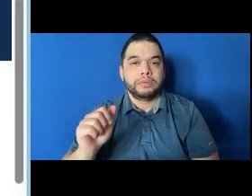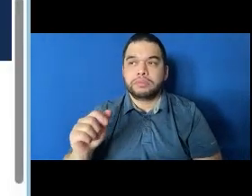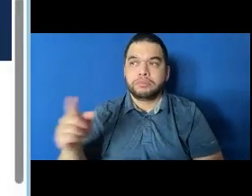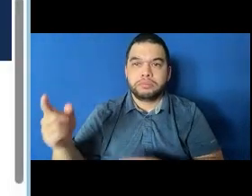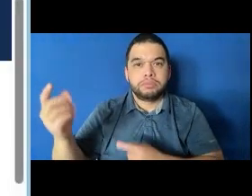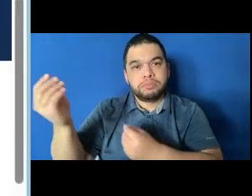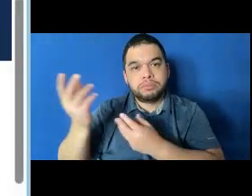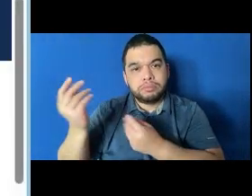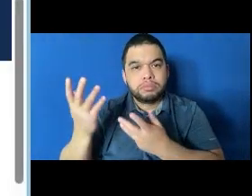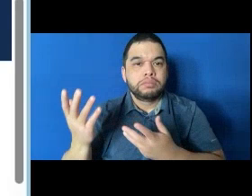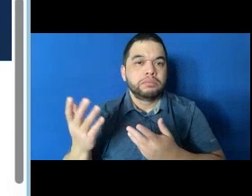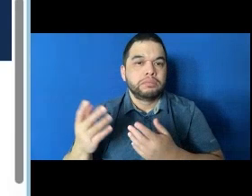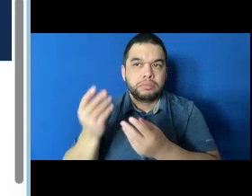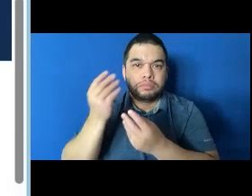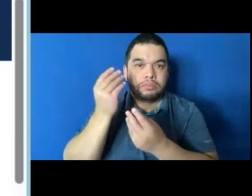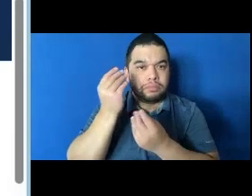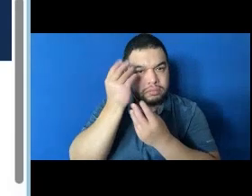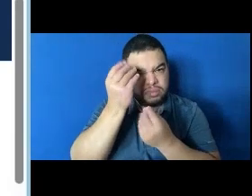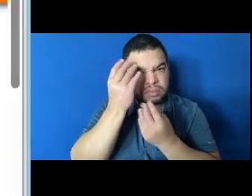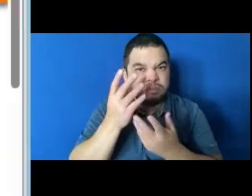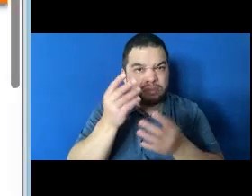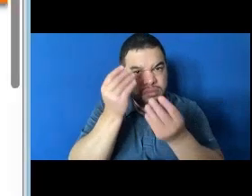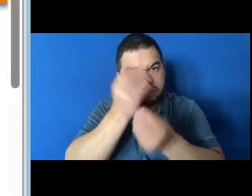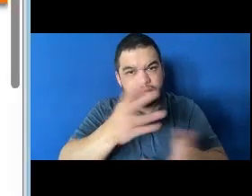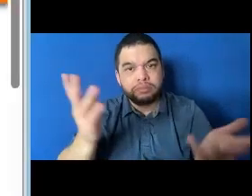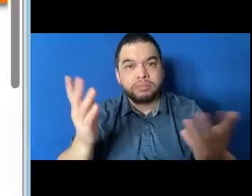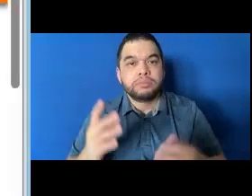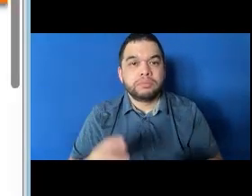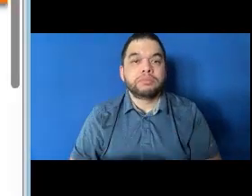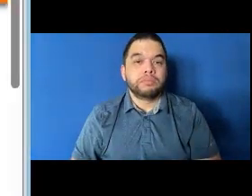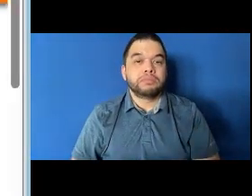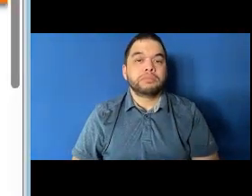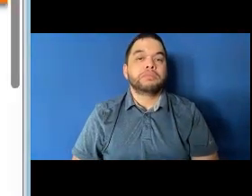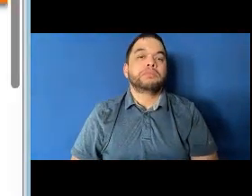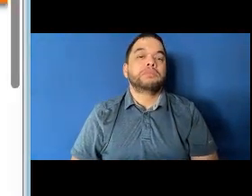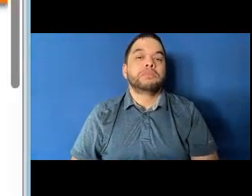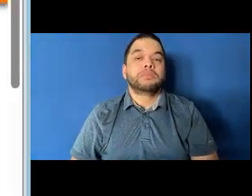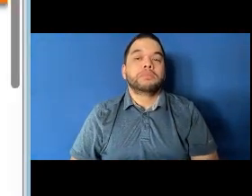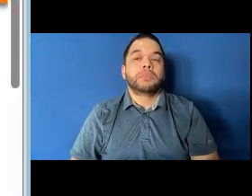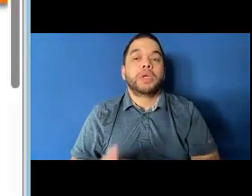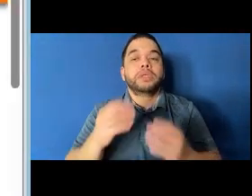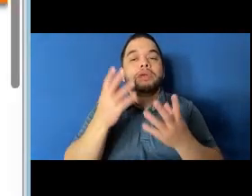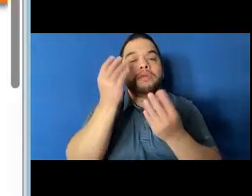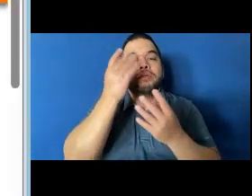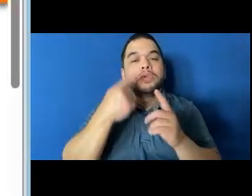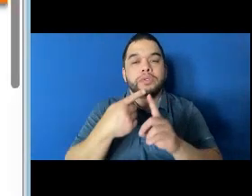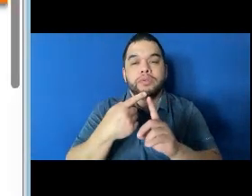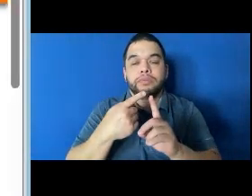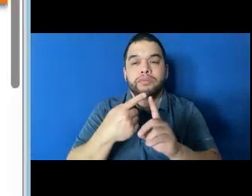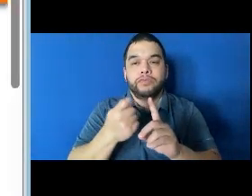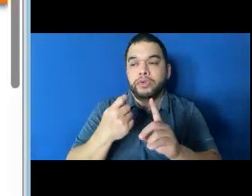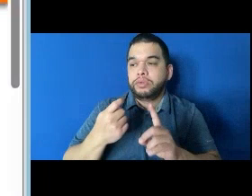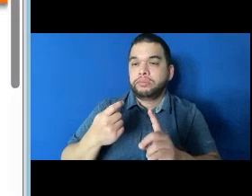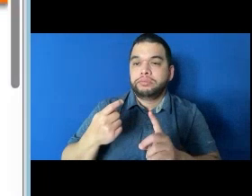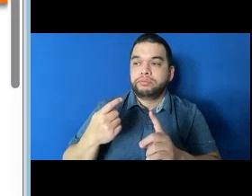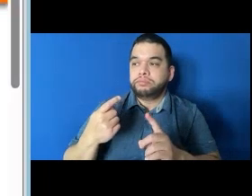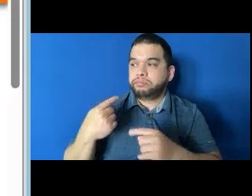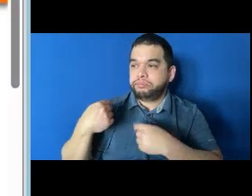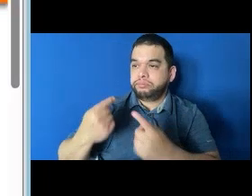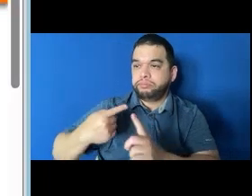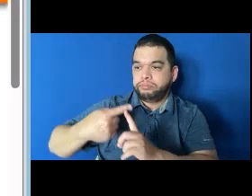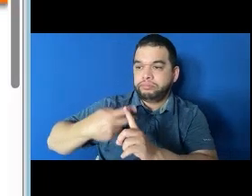about the drought behavior in Puerto Rico and the Virgin Islands for the past 6 months.